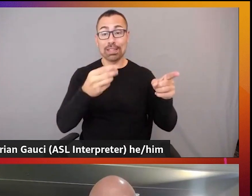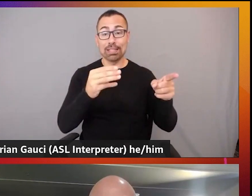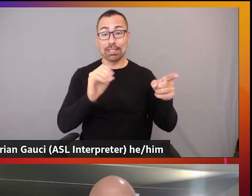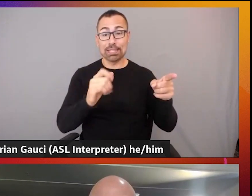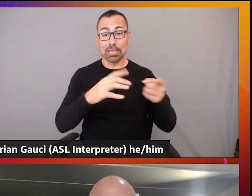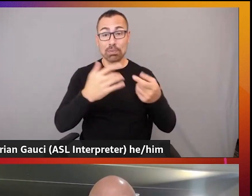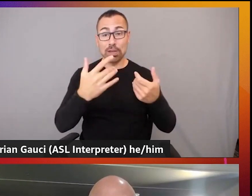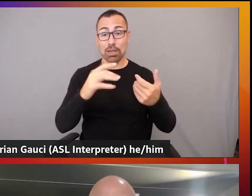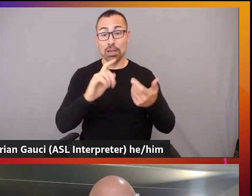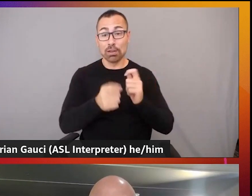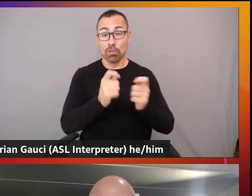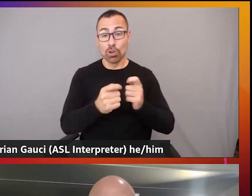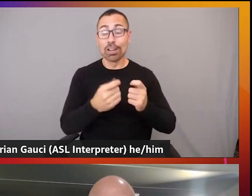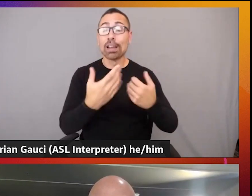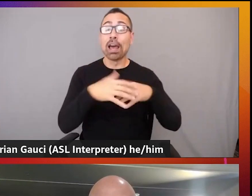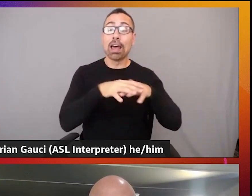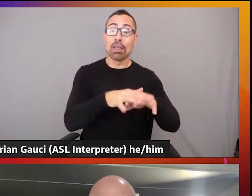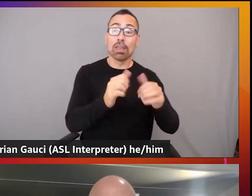DMS replication technology.